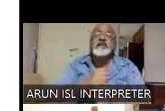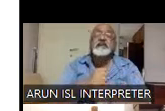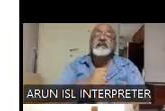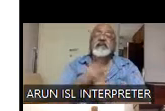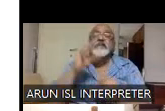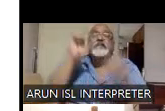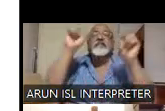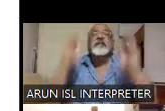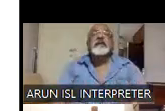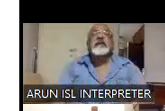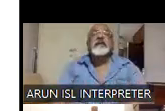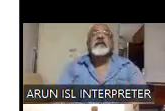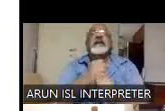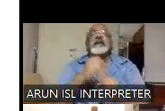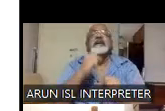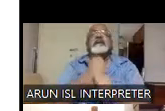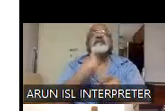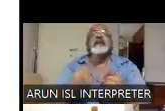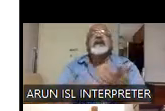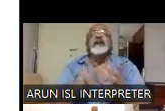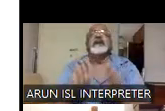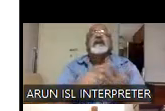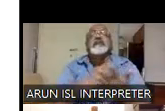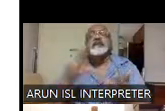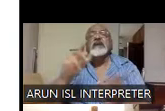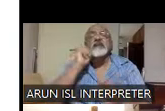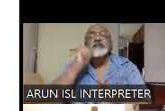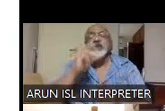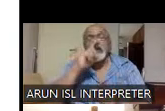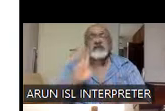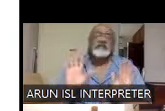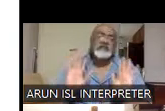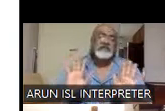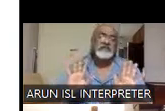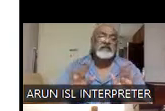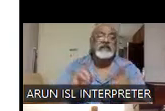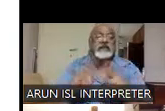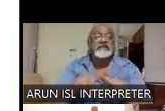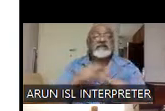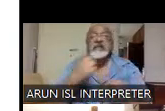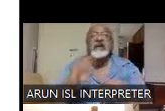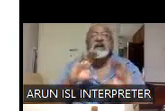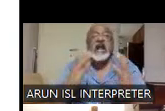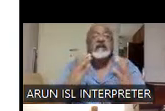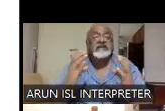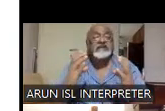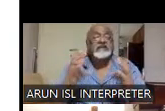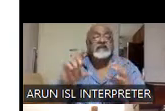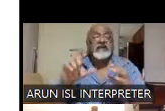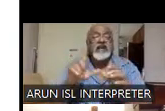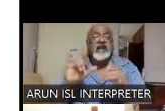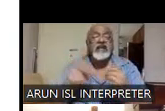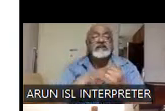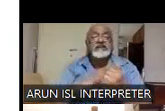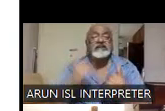immediately the picture that comes to your mind is male and female. Suppose you say class, class